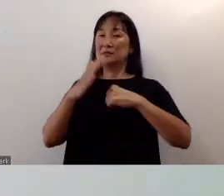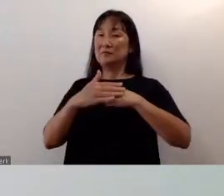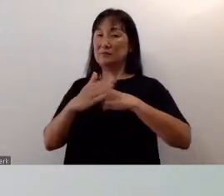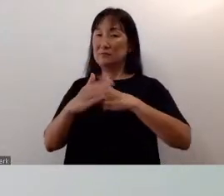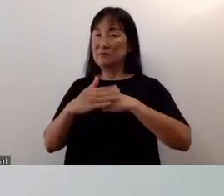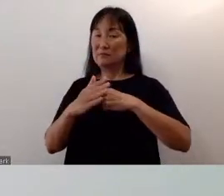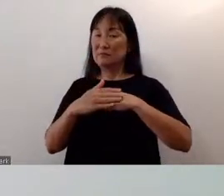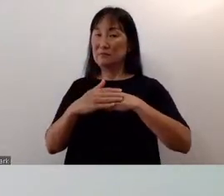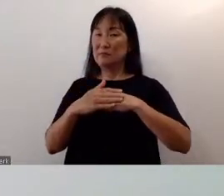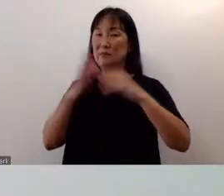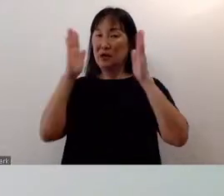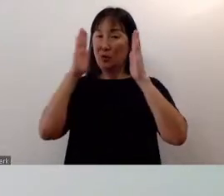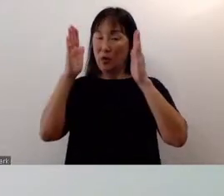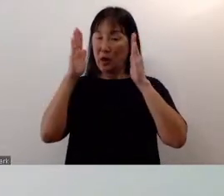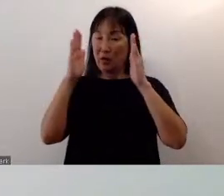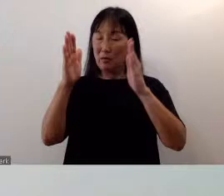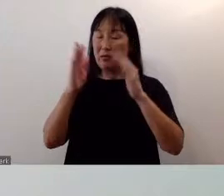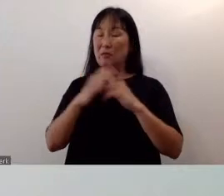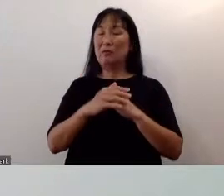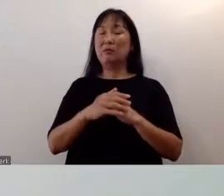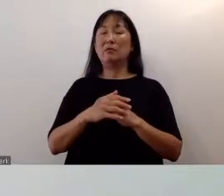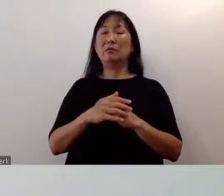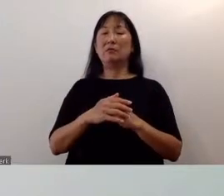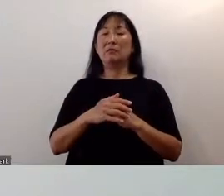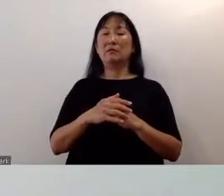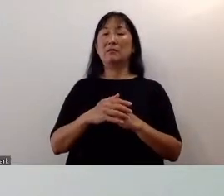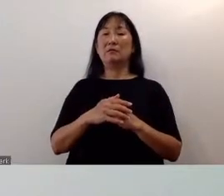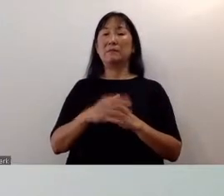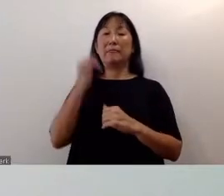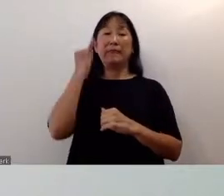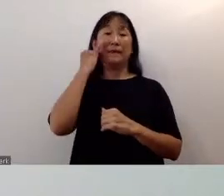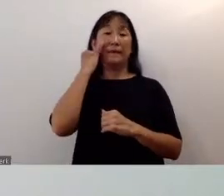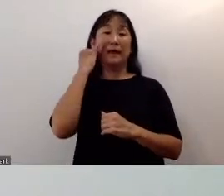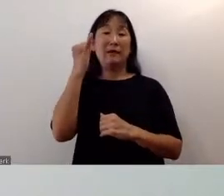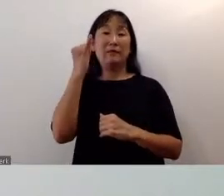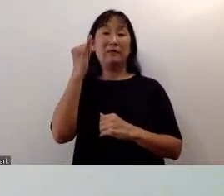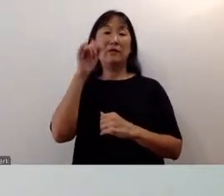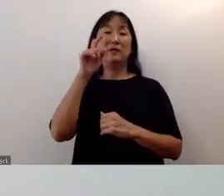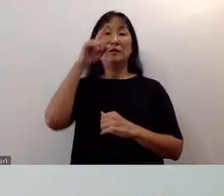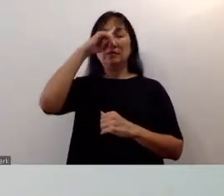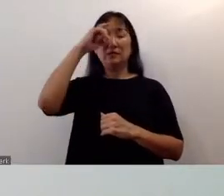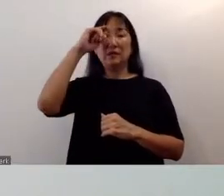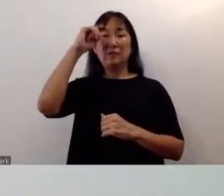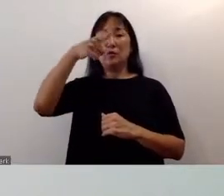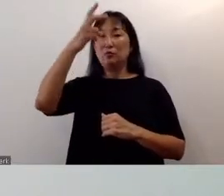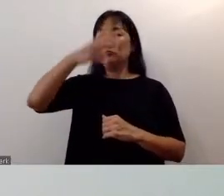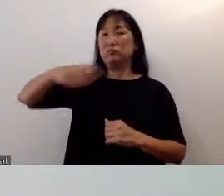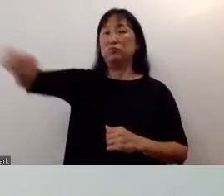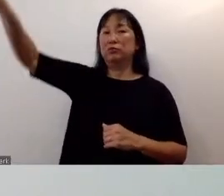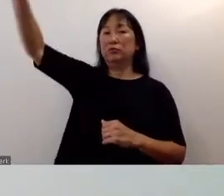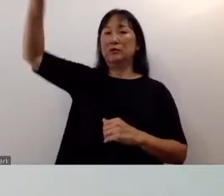that, aware of it, and that if you are planning to travel, to monitor that and